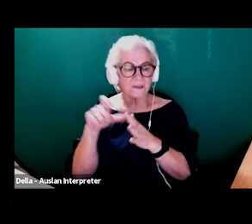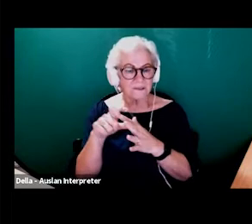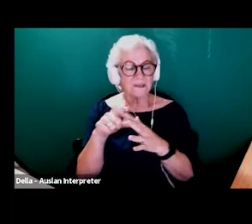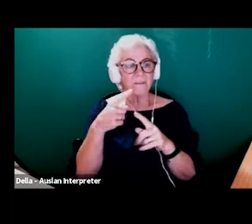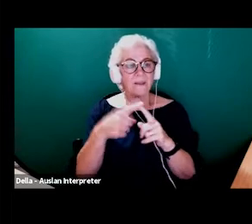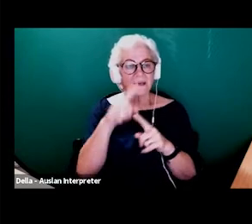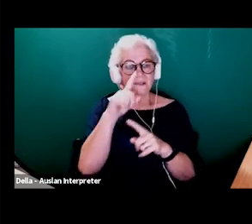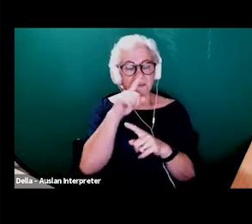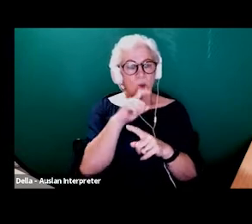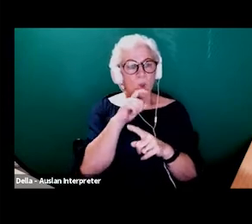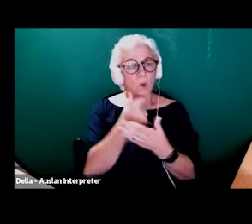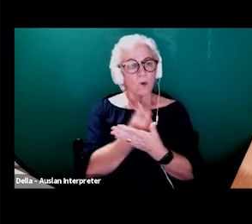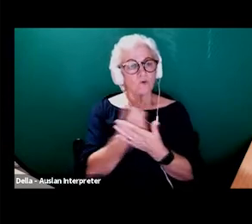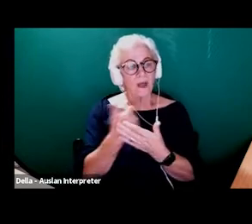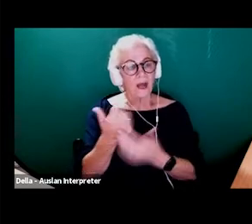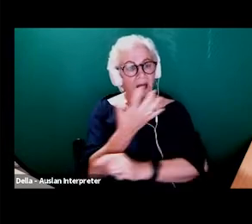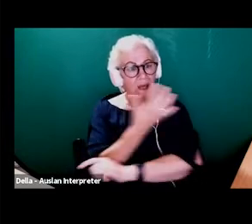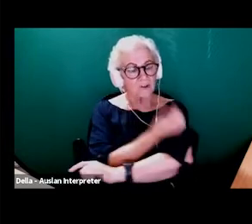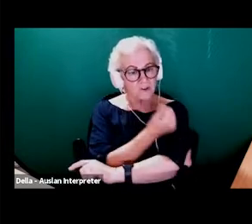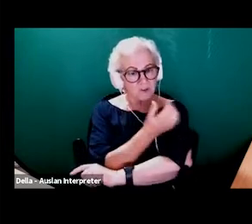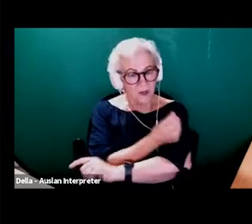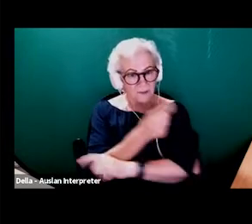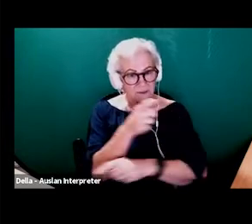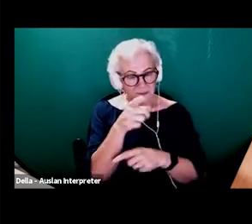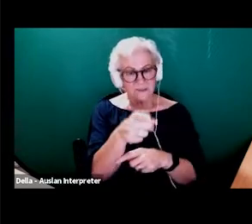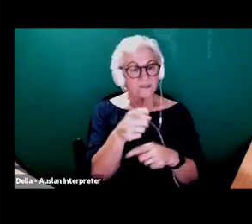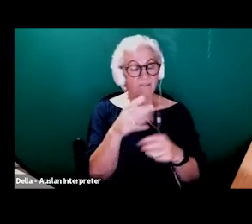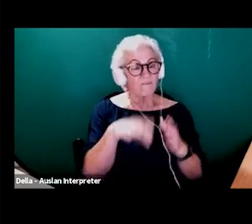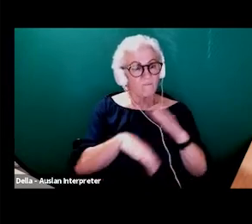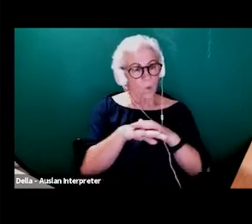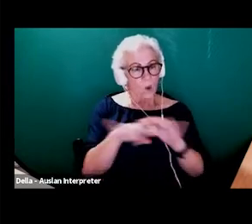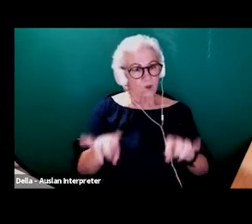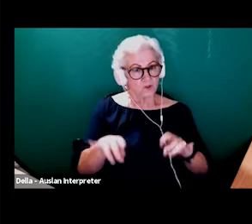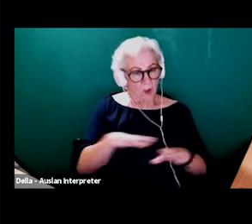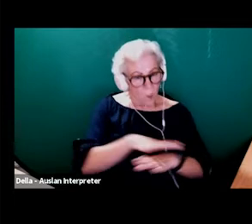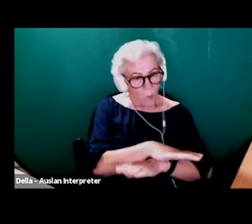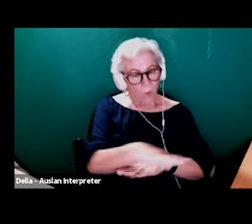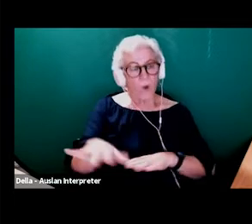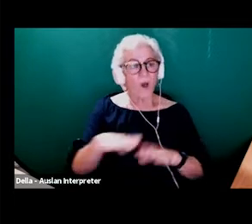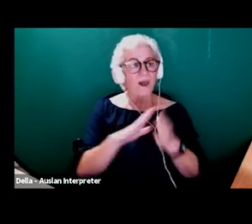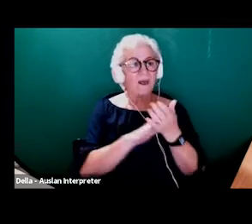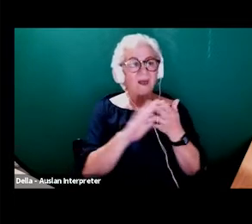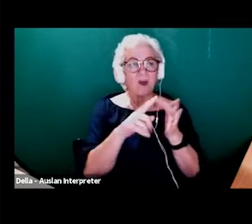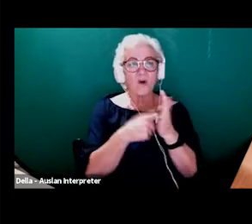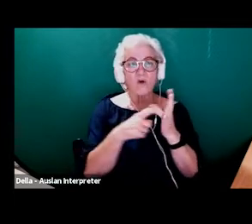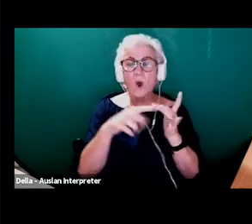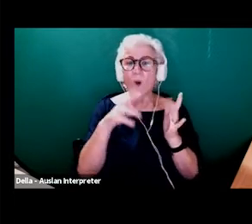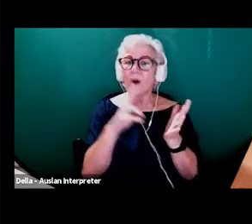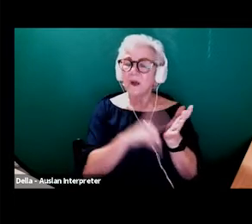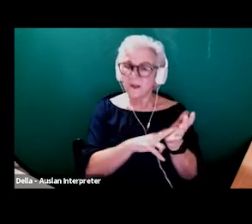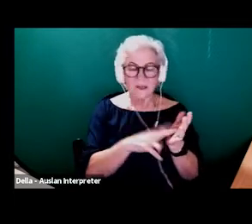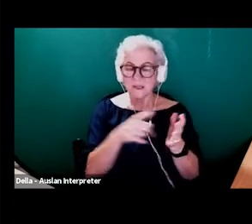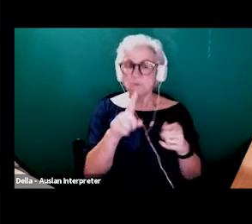inject drugs regularly. And this is across Australia, and what you can see is that heroin remains the most commonly